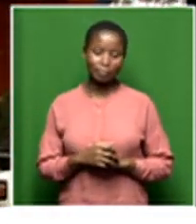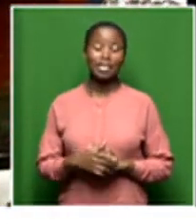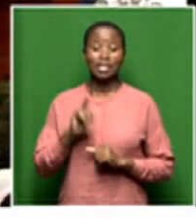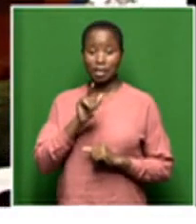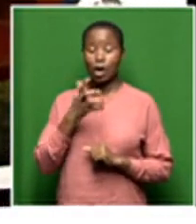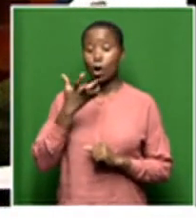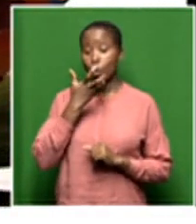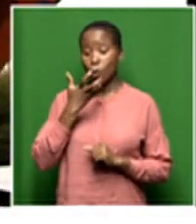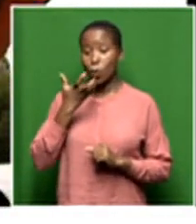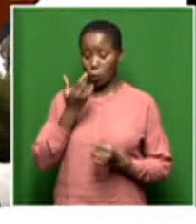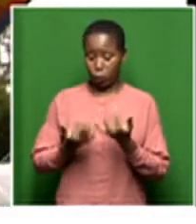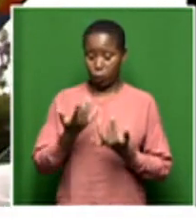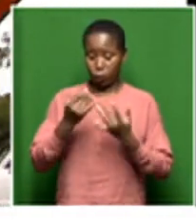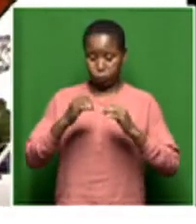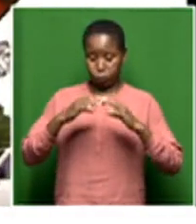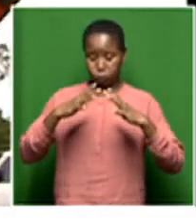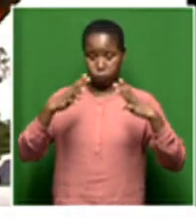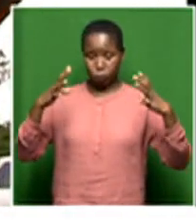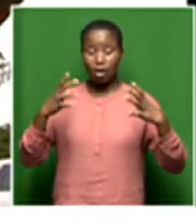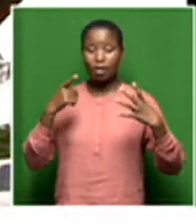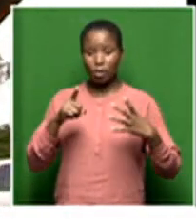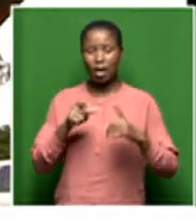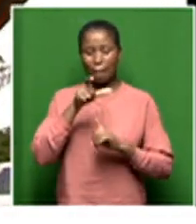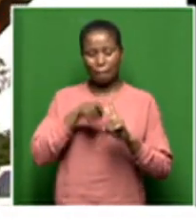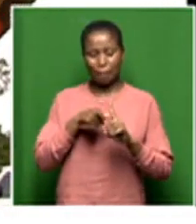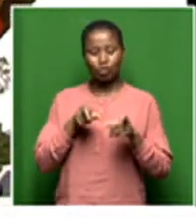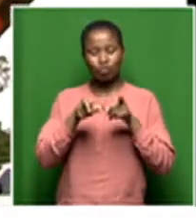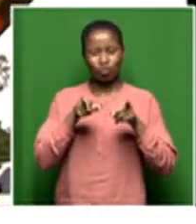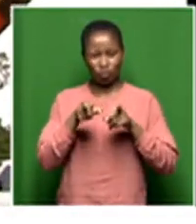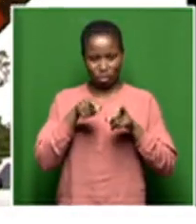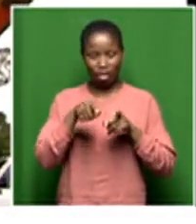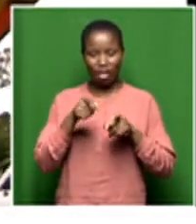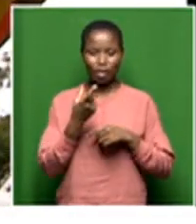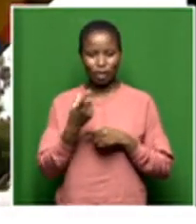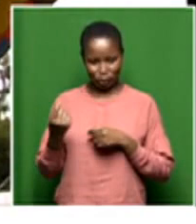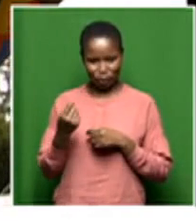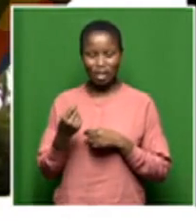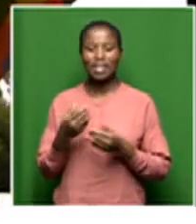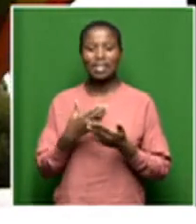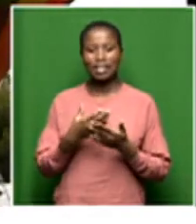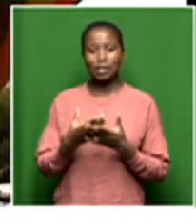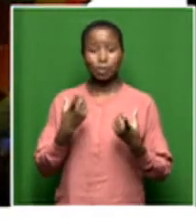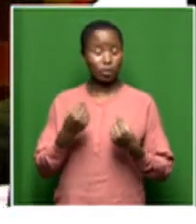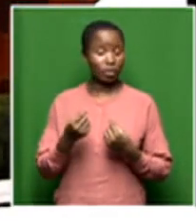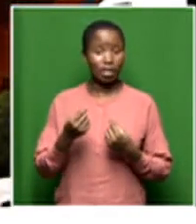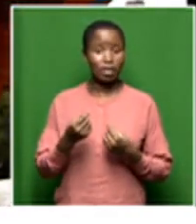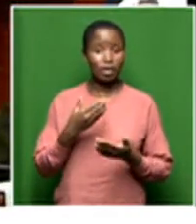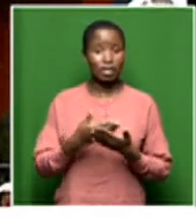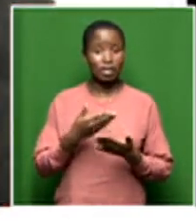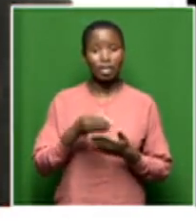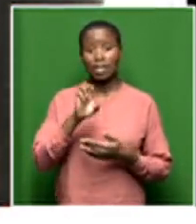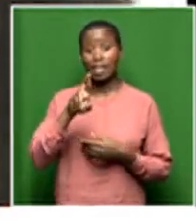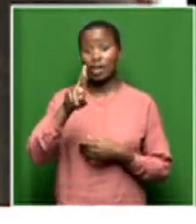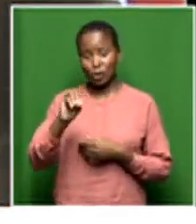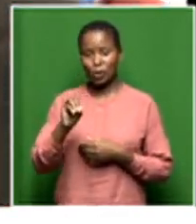much like learning to pilot a plane, with the only difference being the study of aerostatics rather than aerodynamics. The